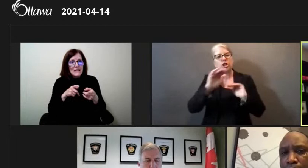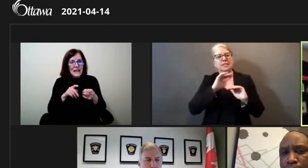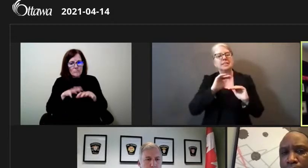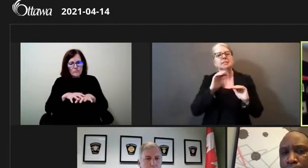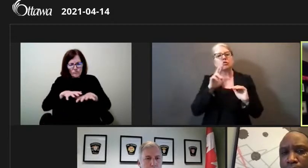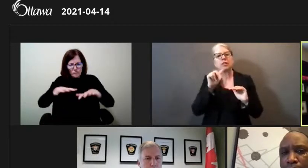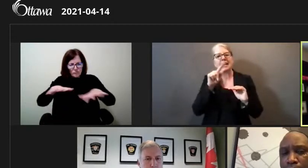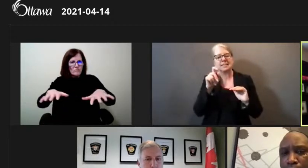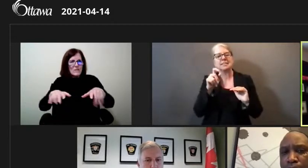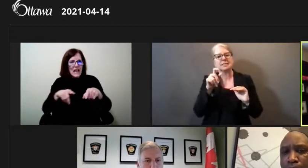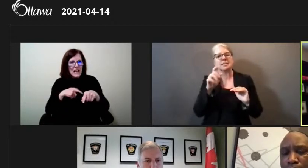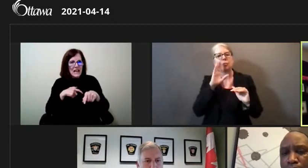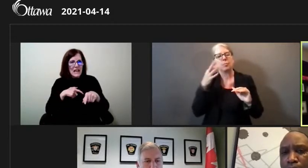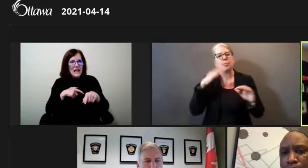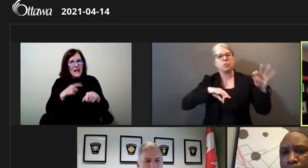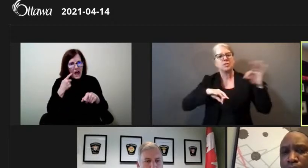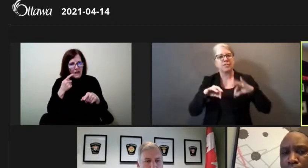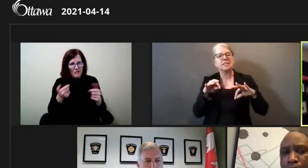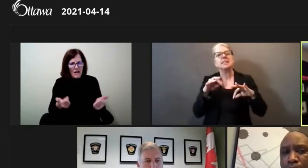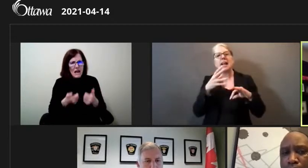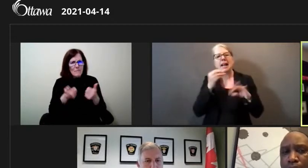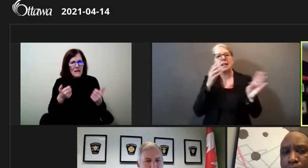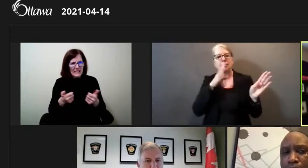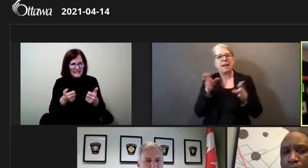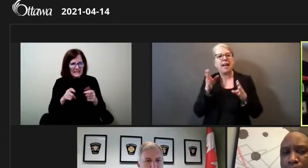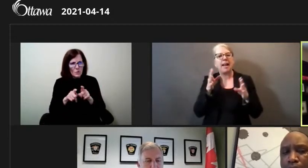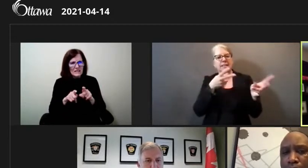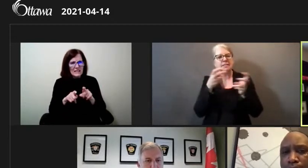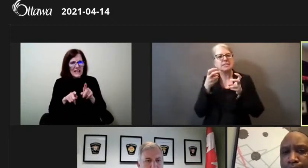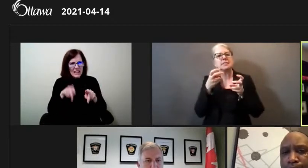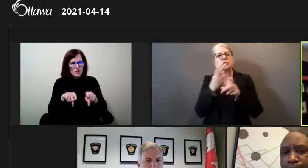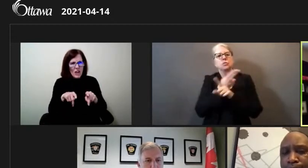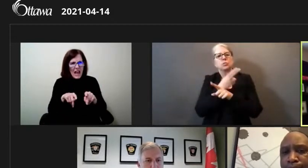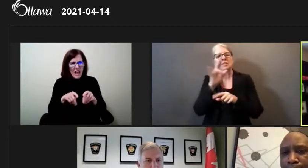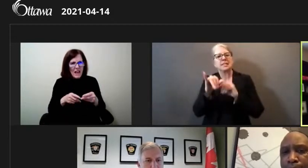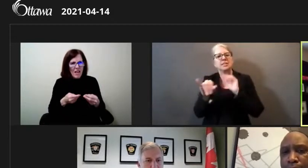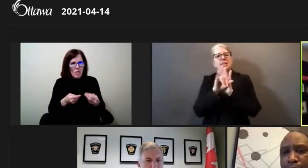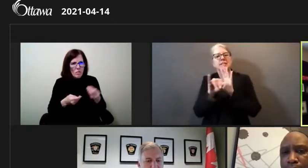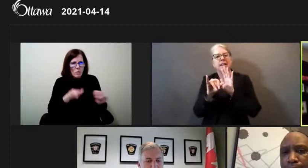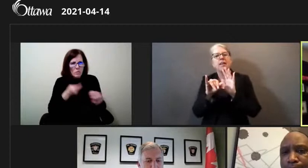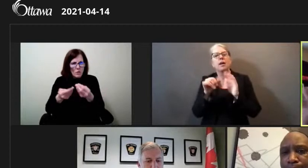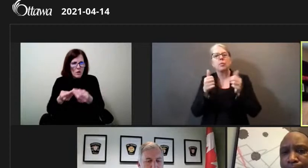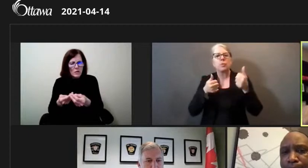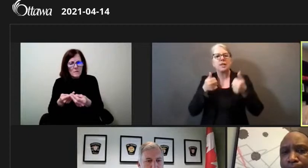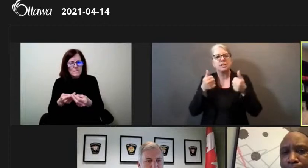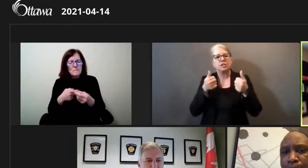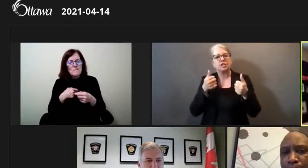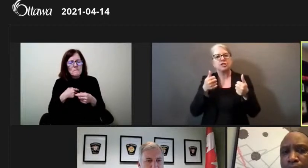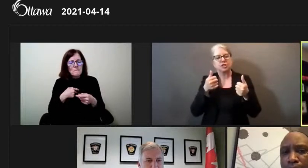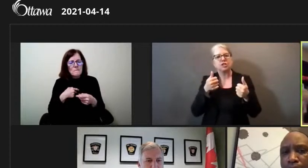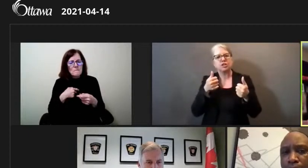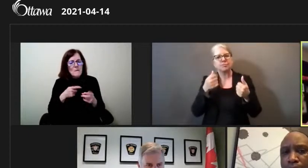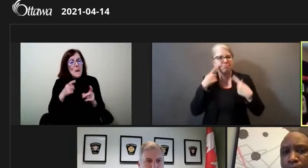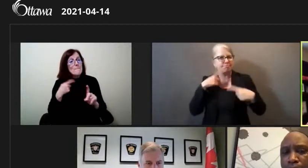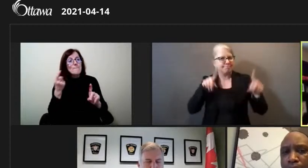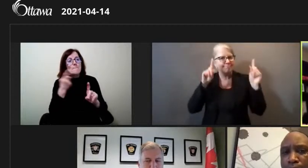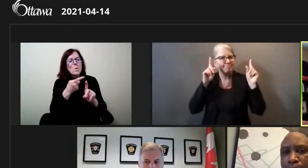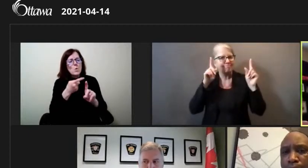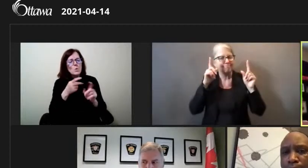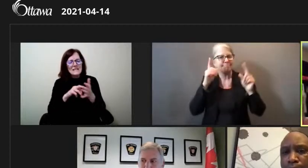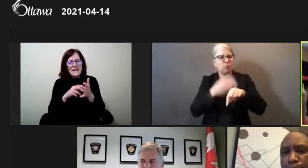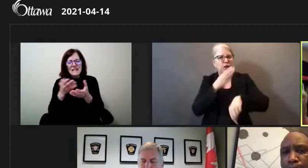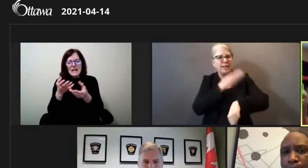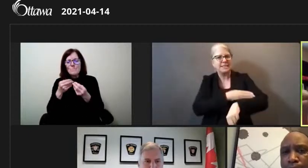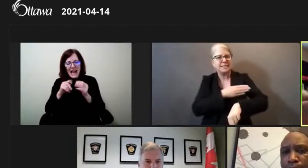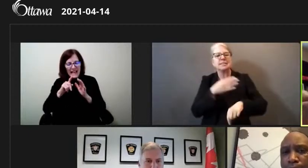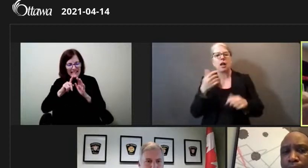going to be more useful. And the plan is to use that to identify which ones are we making more progress in and which ones